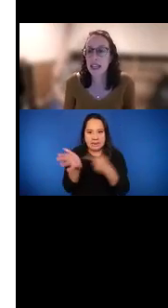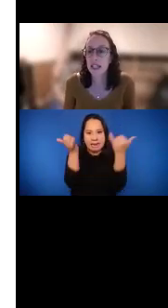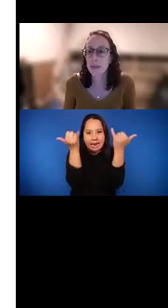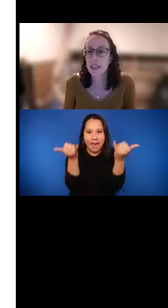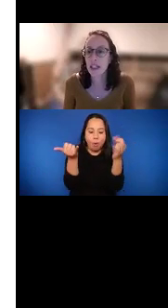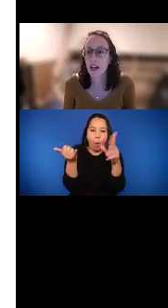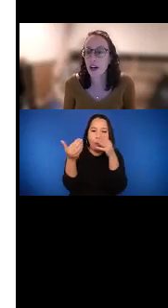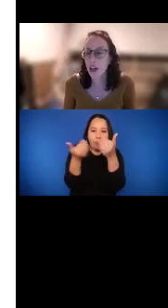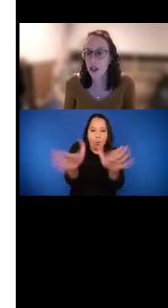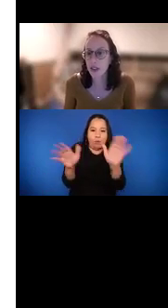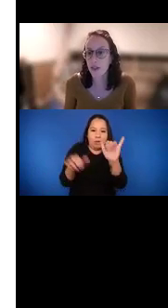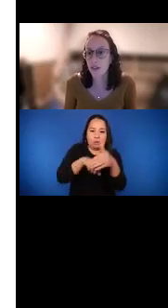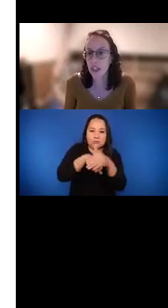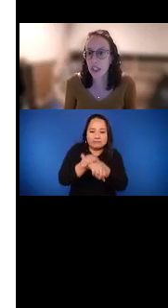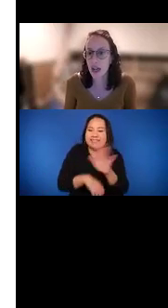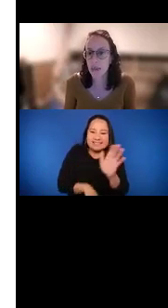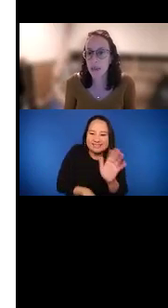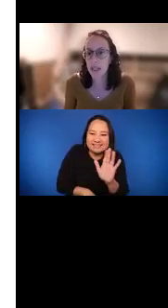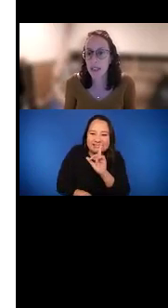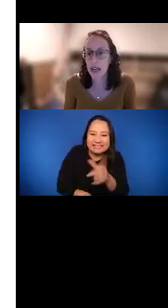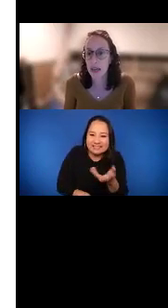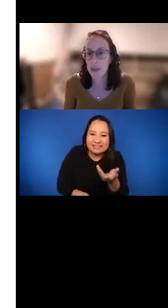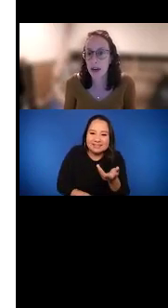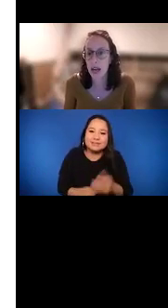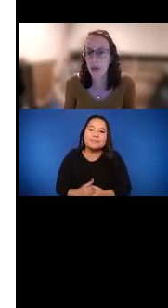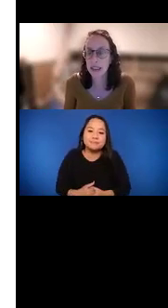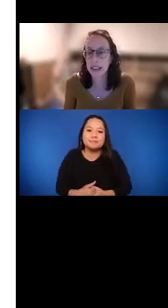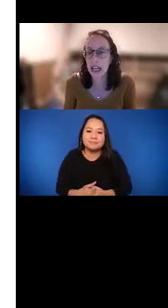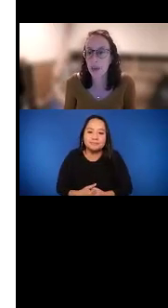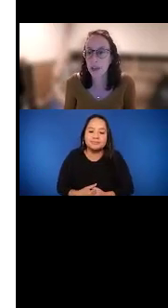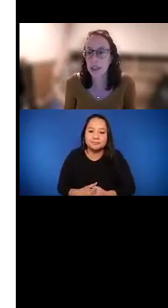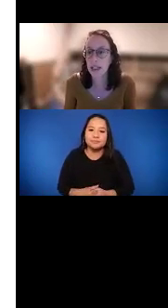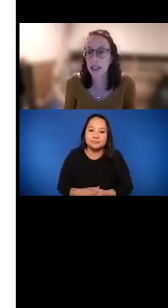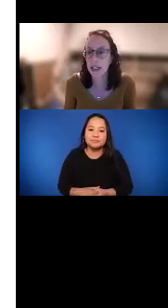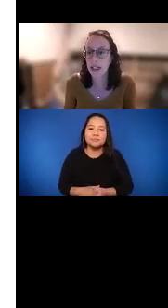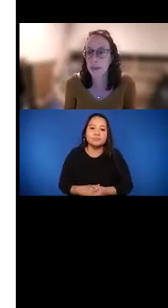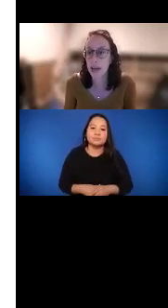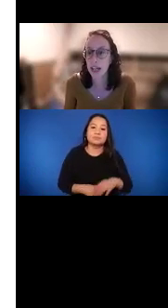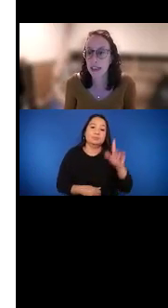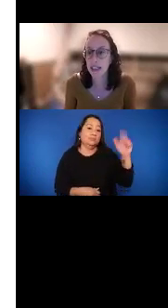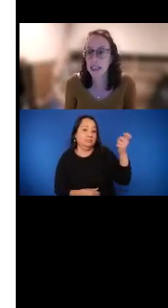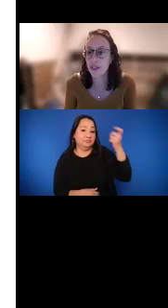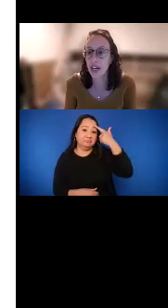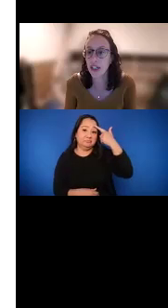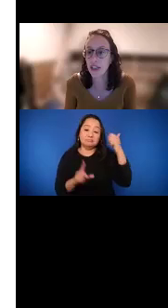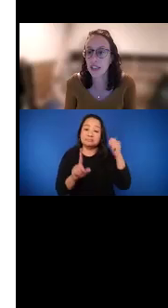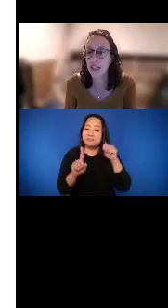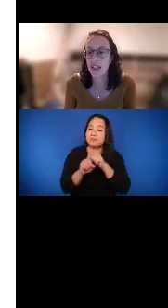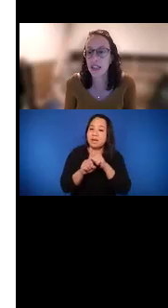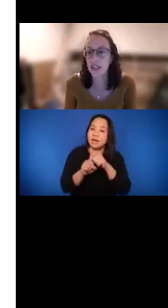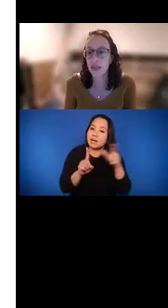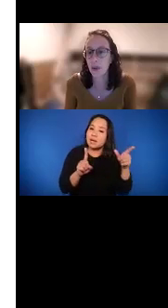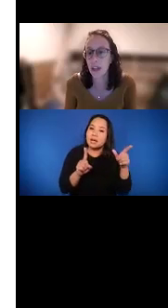Government scams are also very common. I would say with the Eden and Palisades